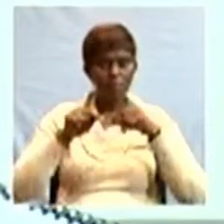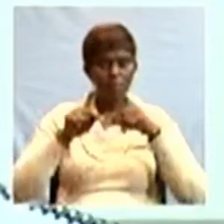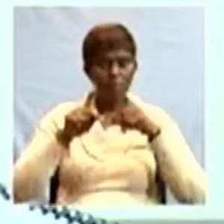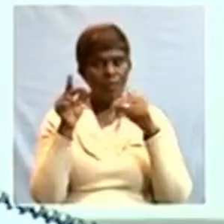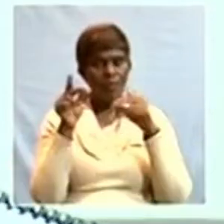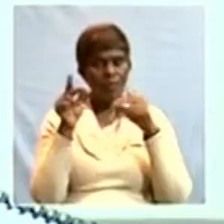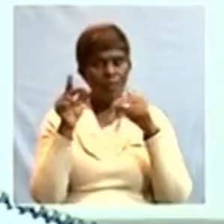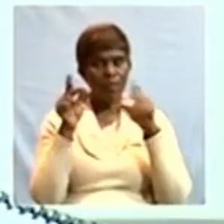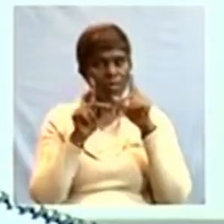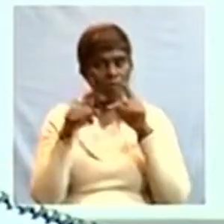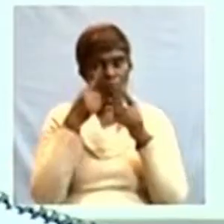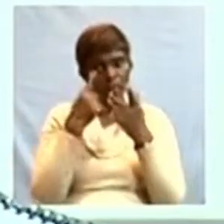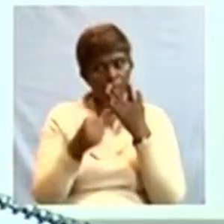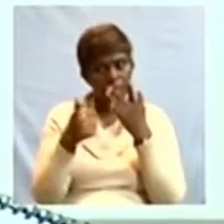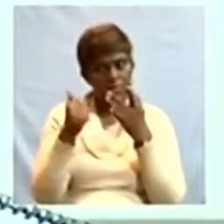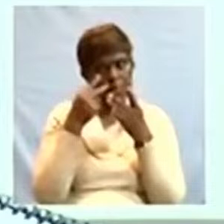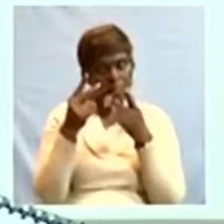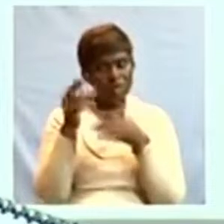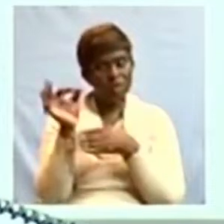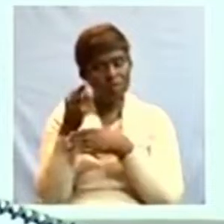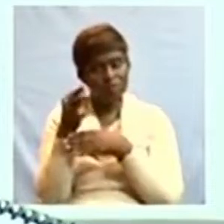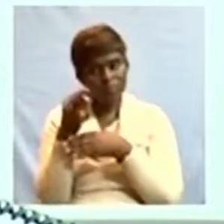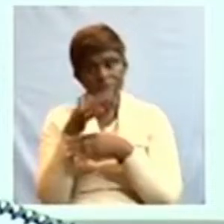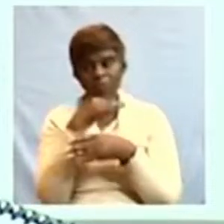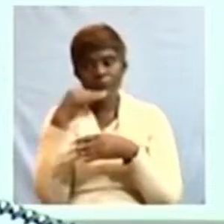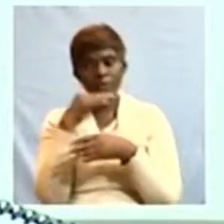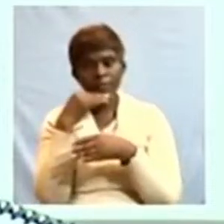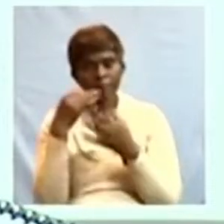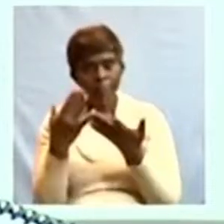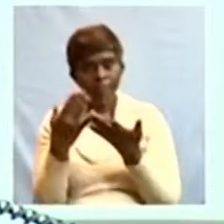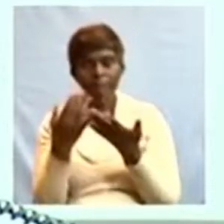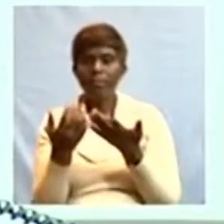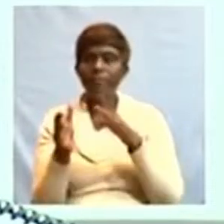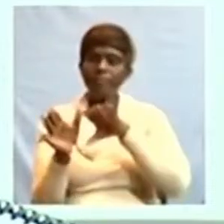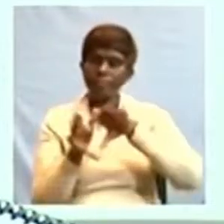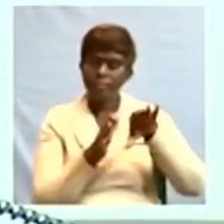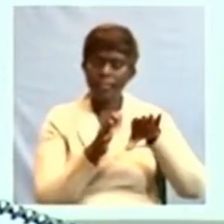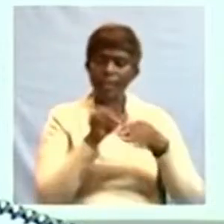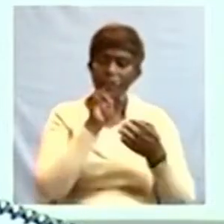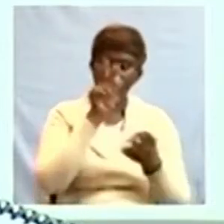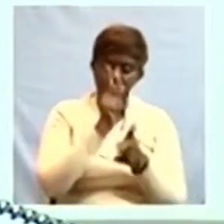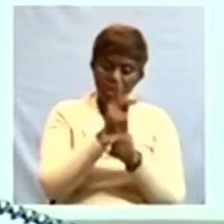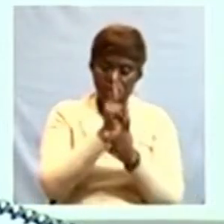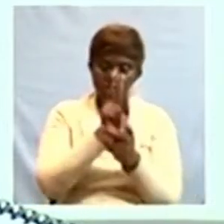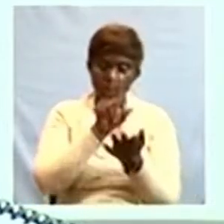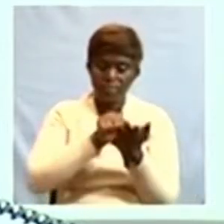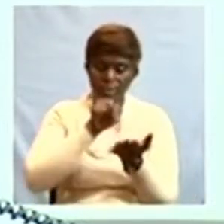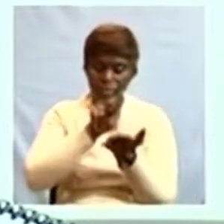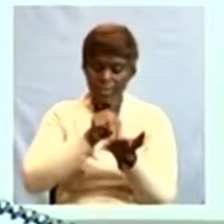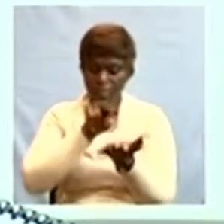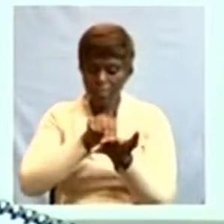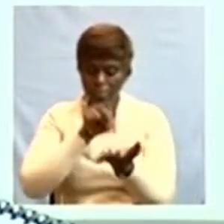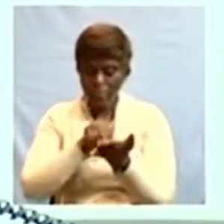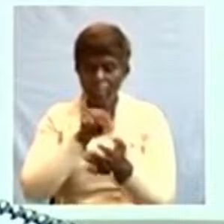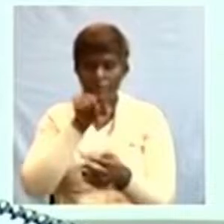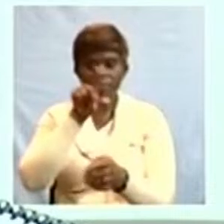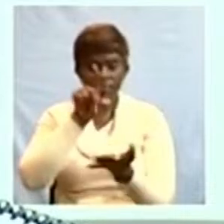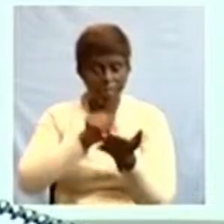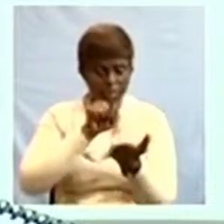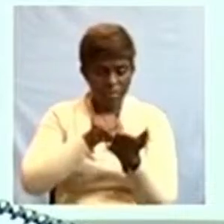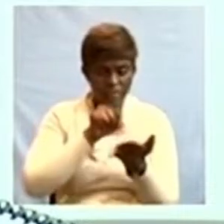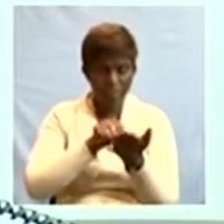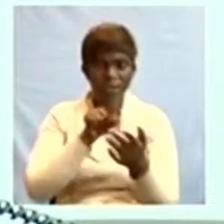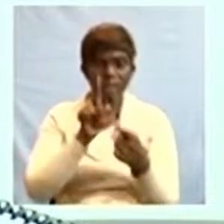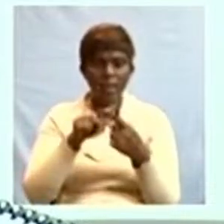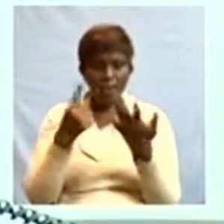Some people are now looking at fish farming. We have ducks, we have chickens. But when a